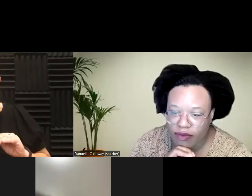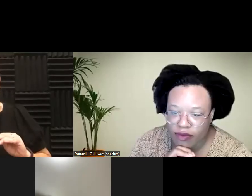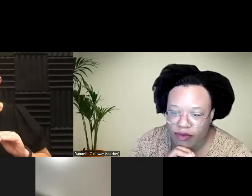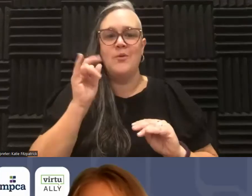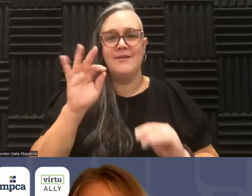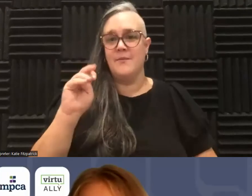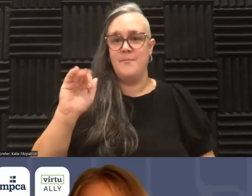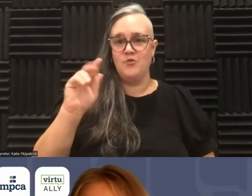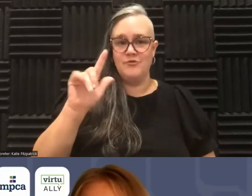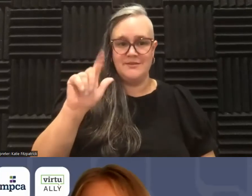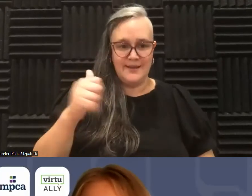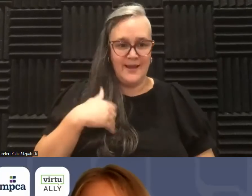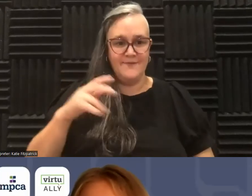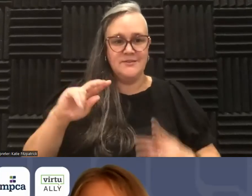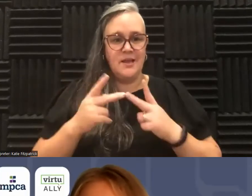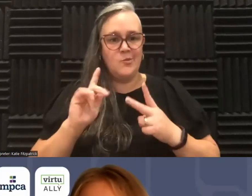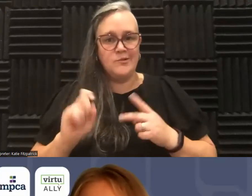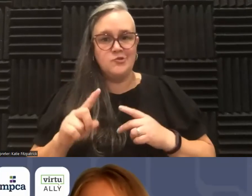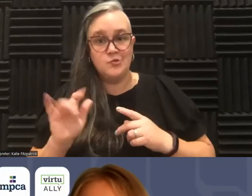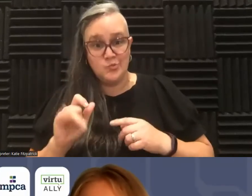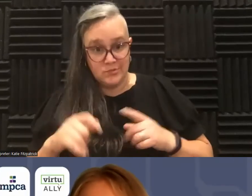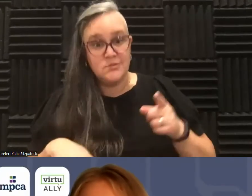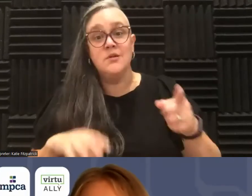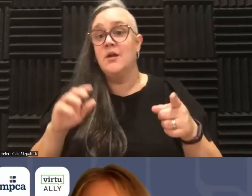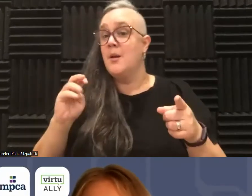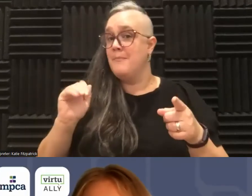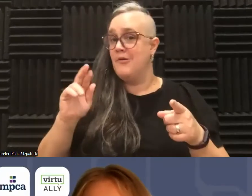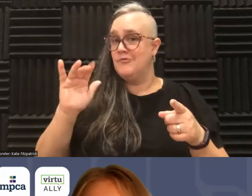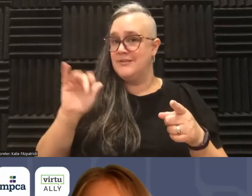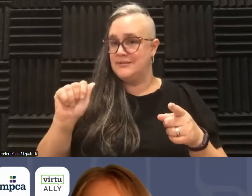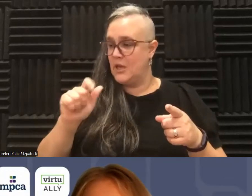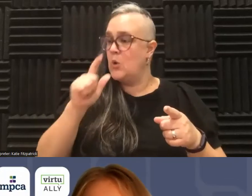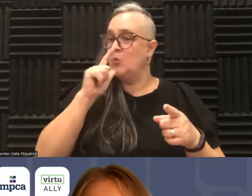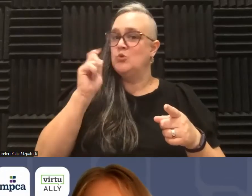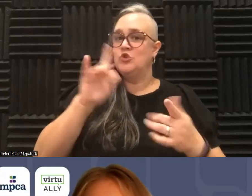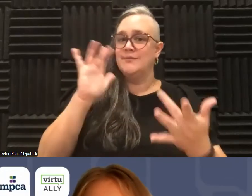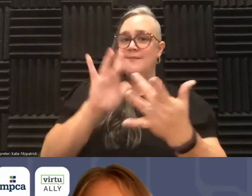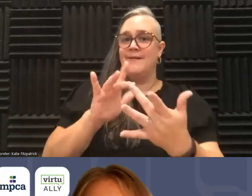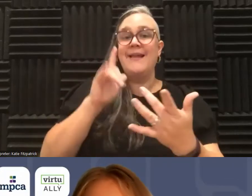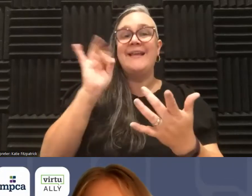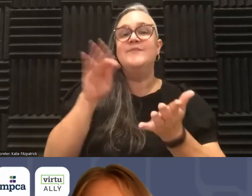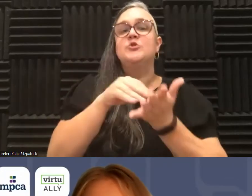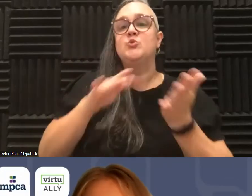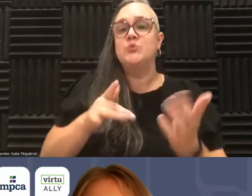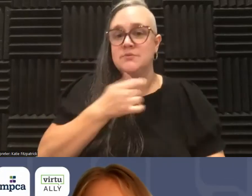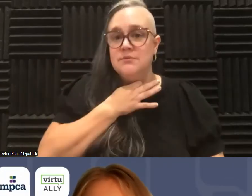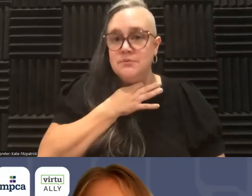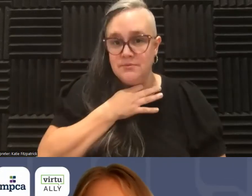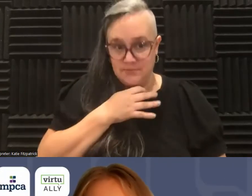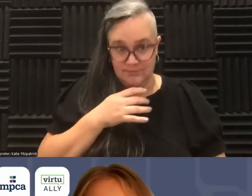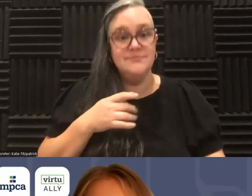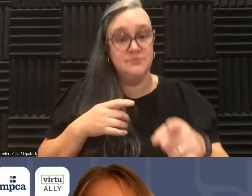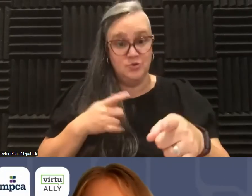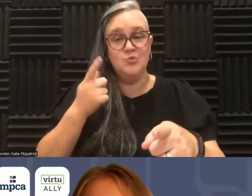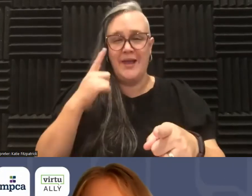second question was, who is the key person to refer students to? But you may have answered that by stating that they can